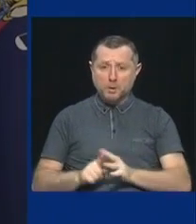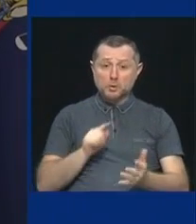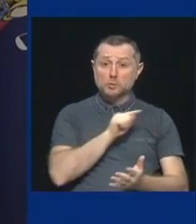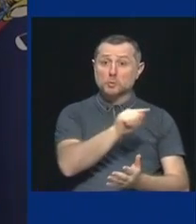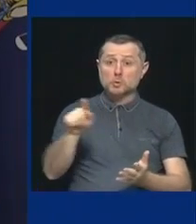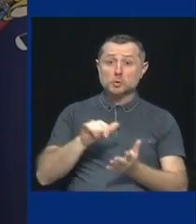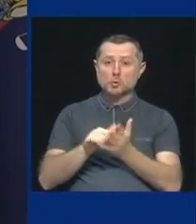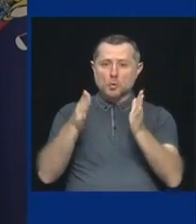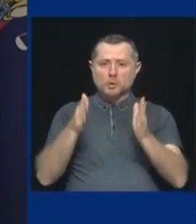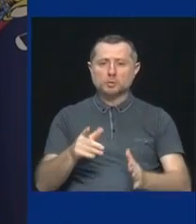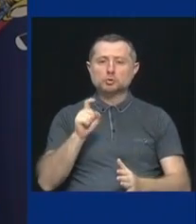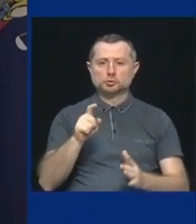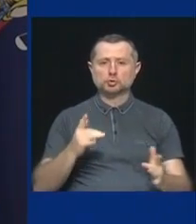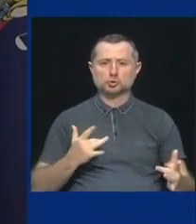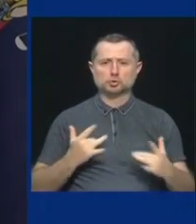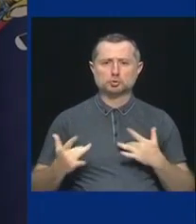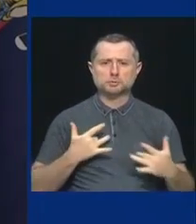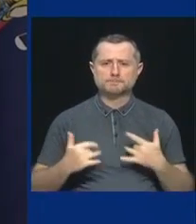across all sectors.